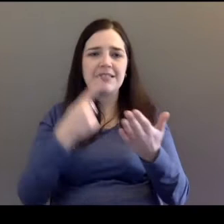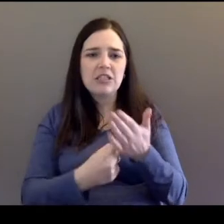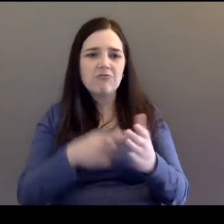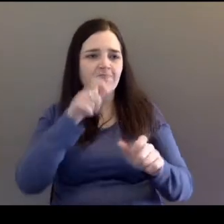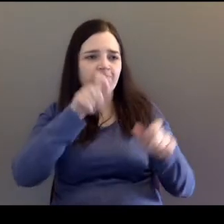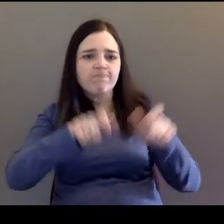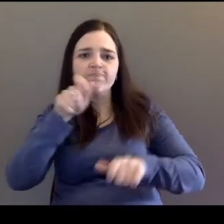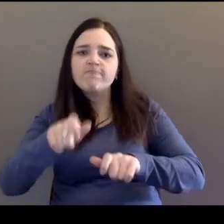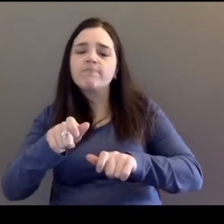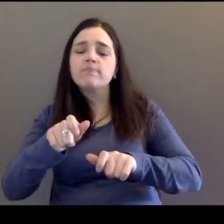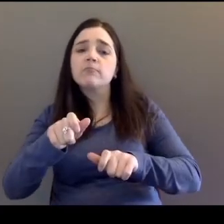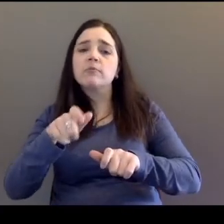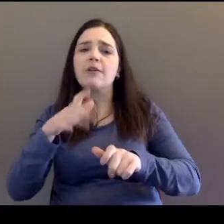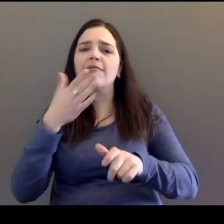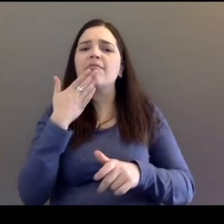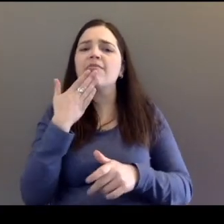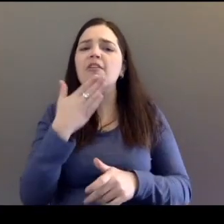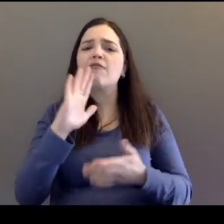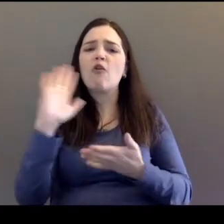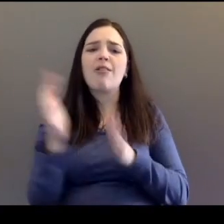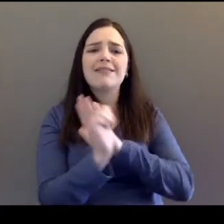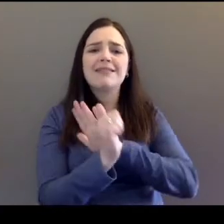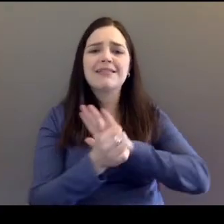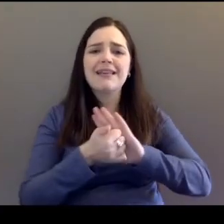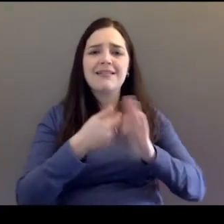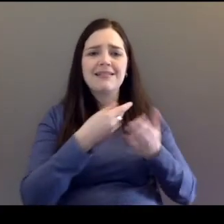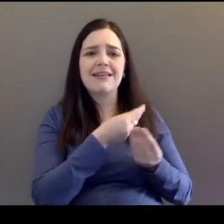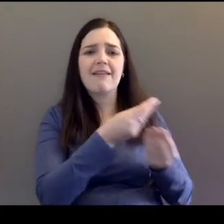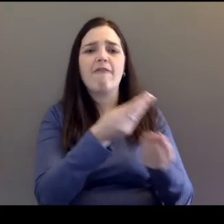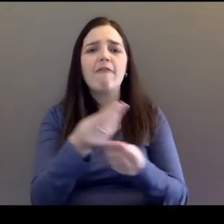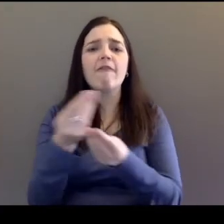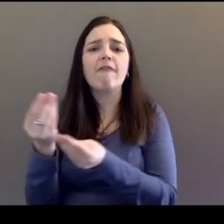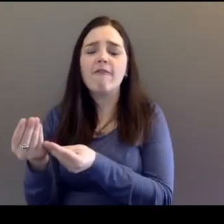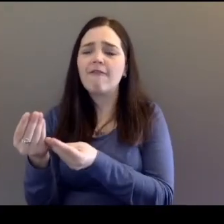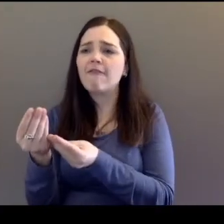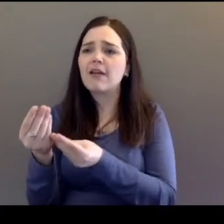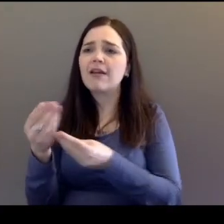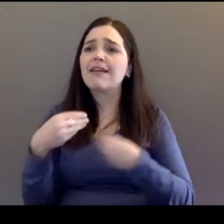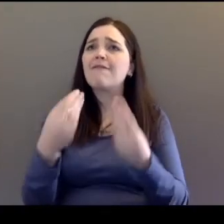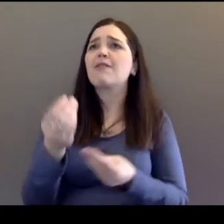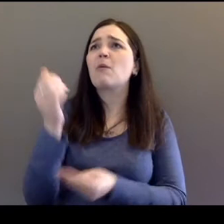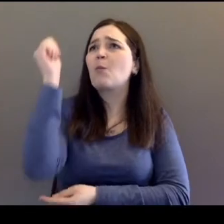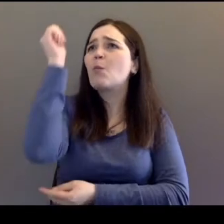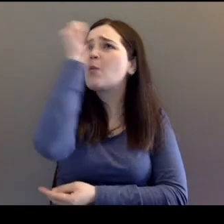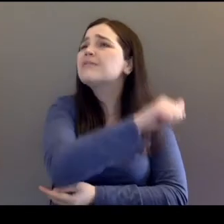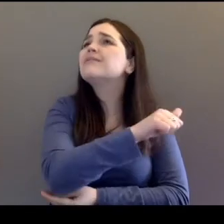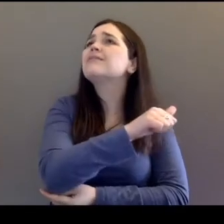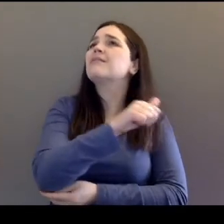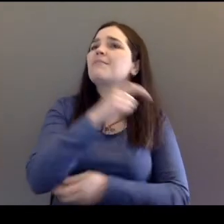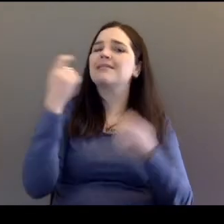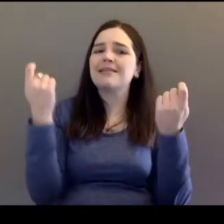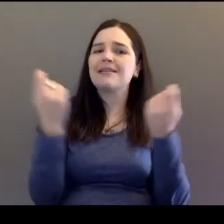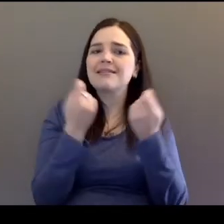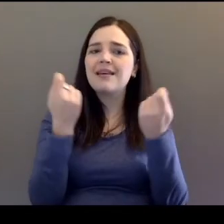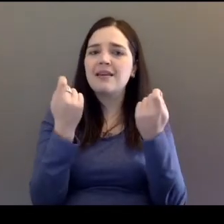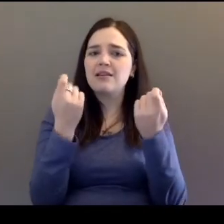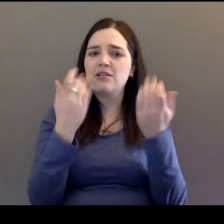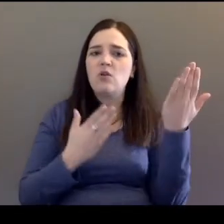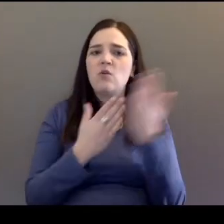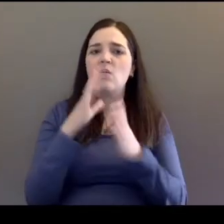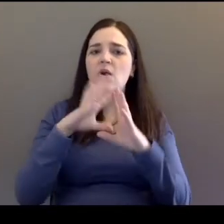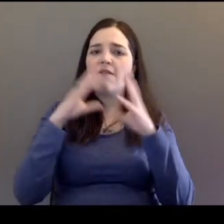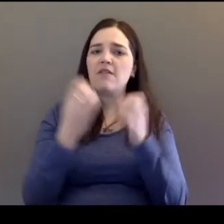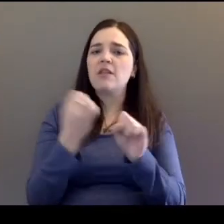you for all the skills that you have given them. Grant them wisdom and success in all that they do.